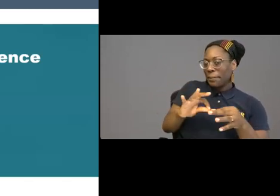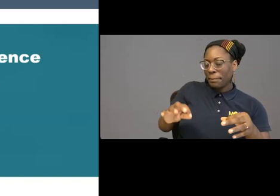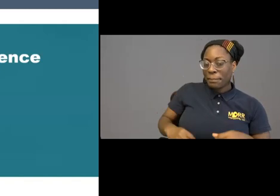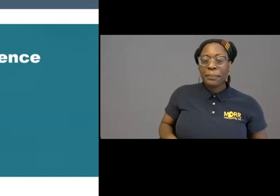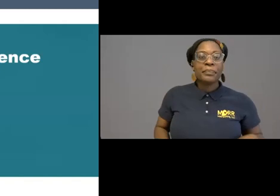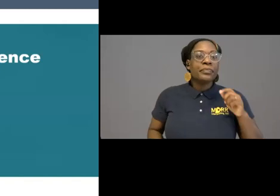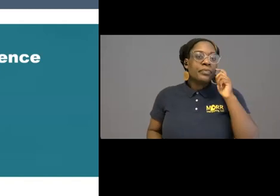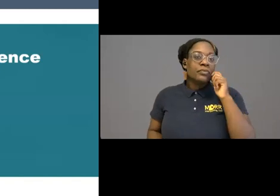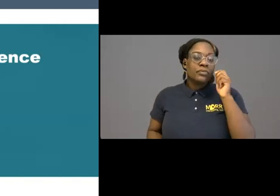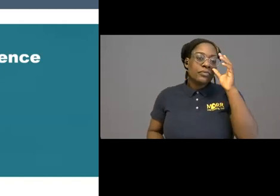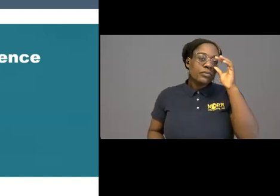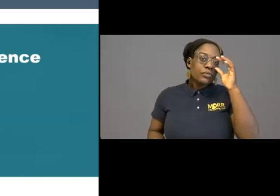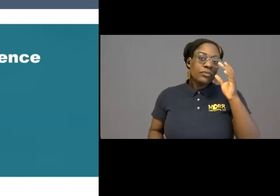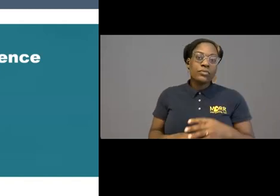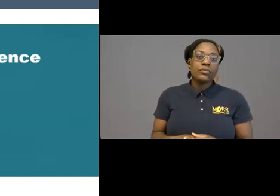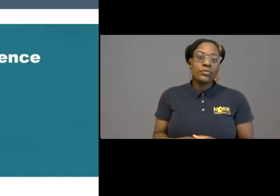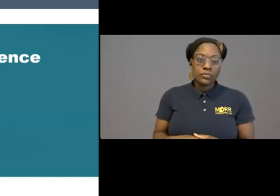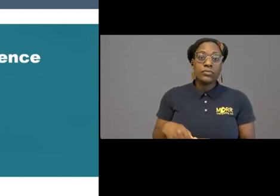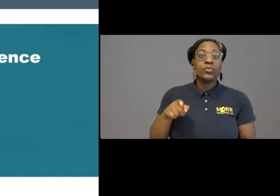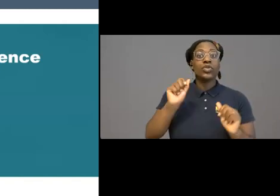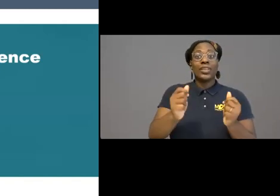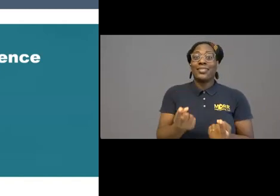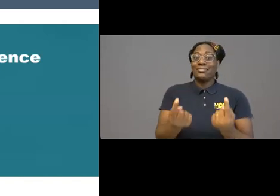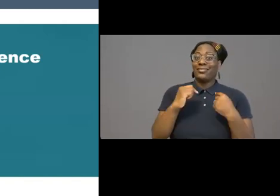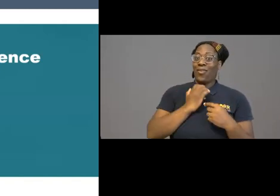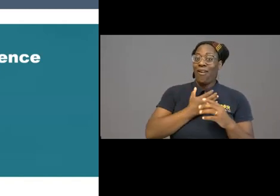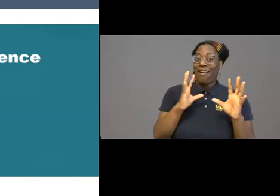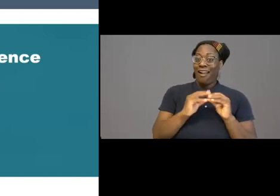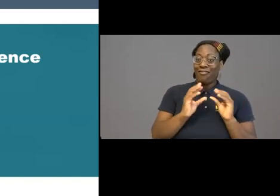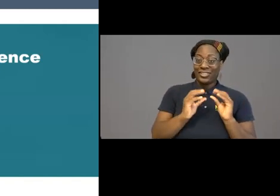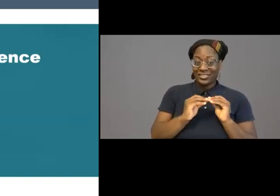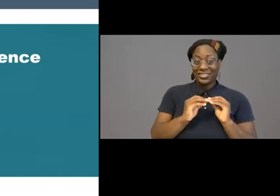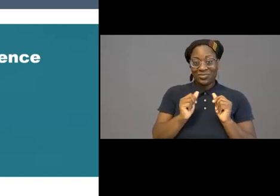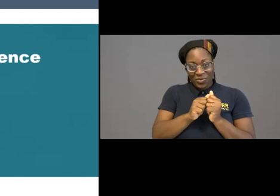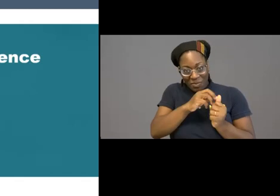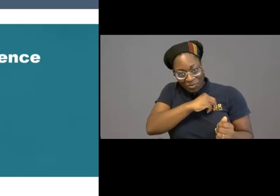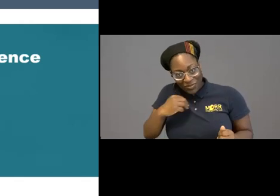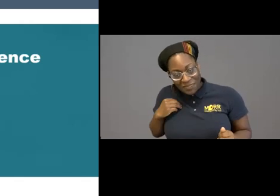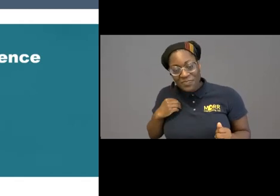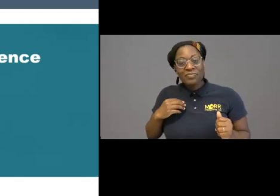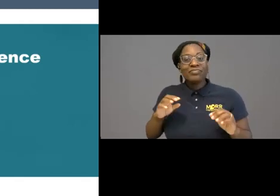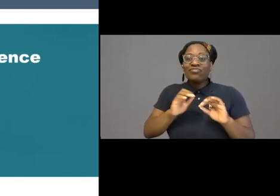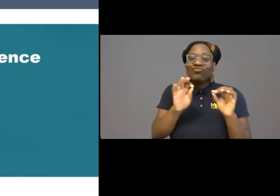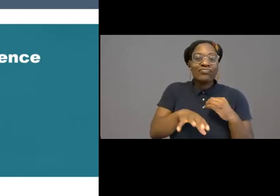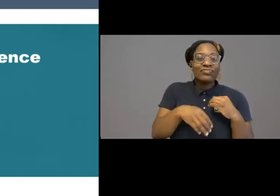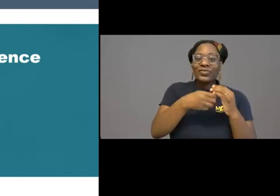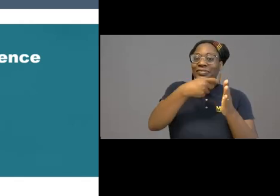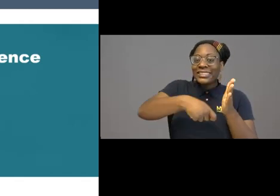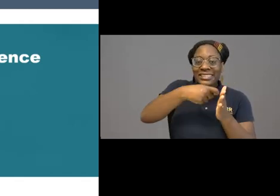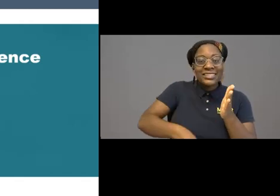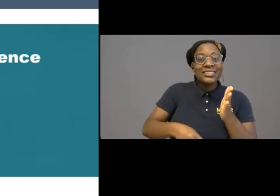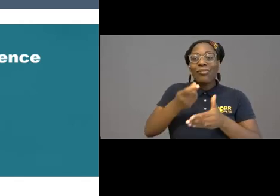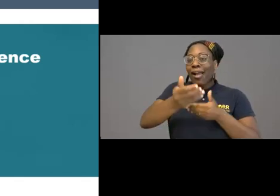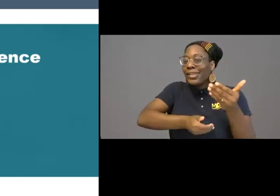access to attend the conference. There are no additional registration fees, processes, or deadlines. So you can become a member today and